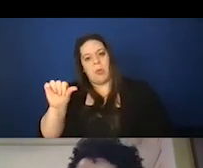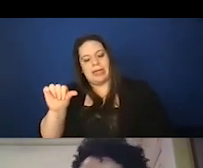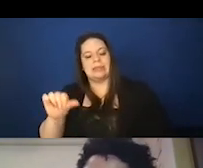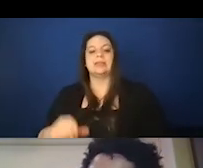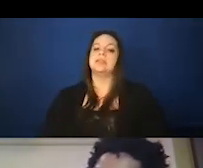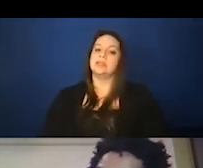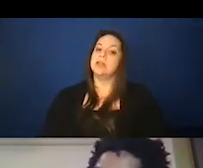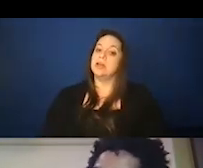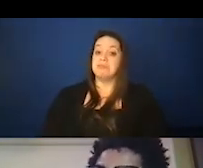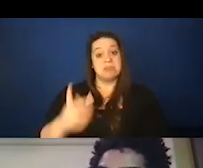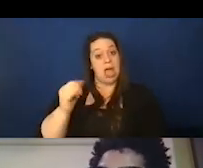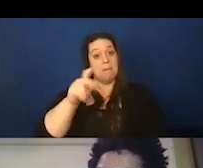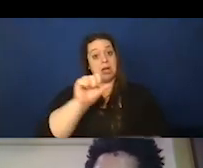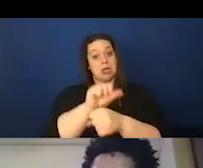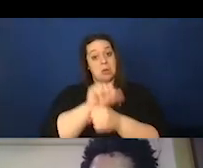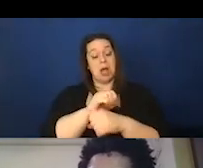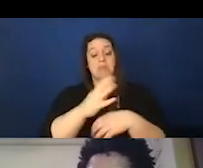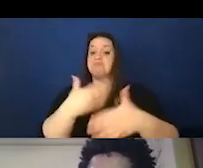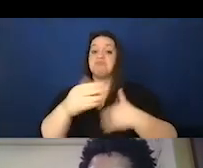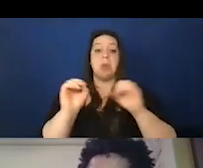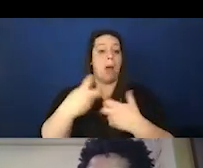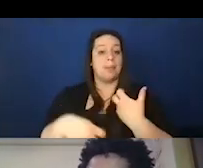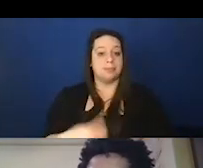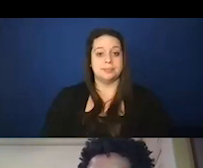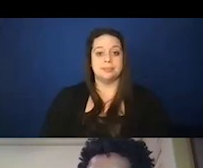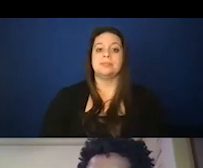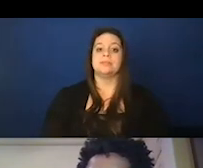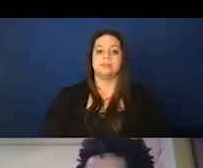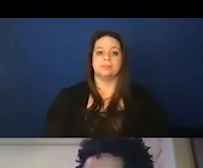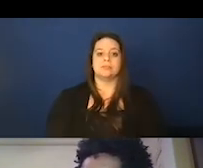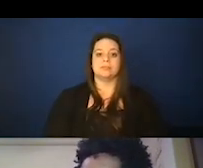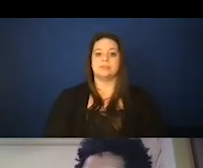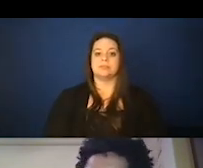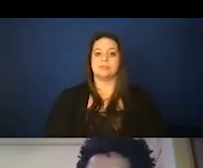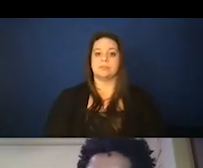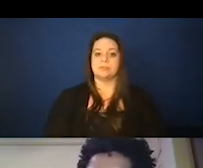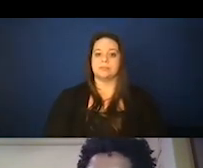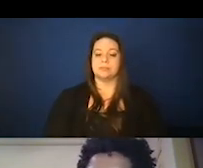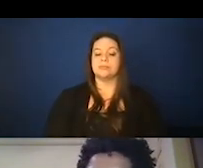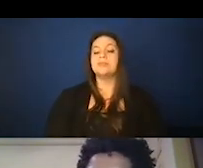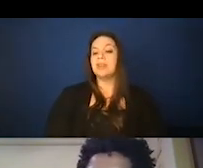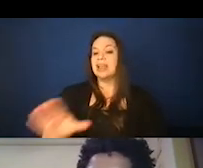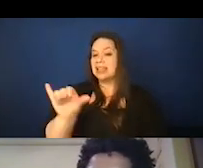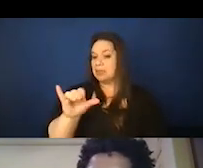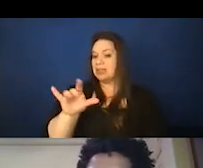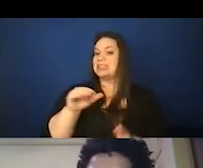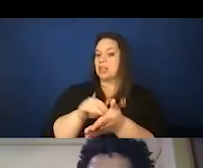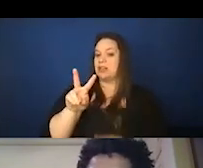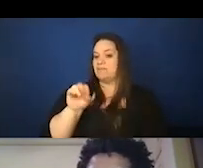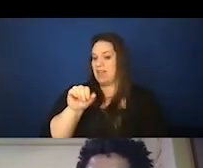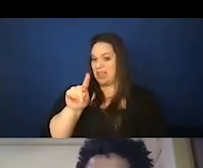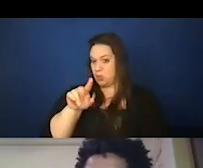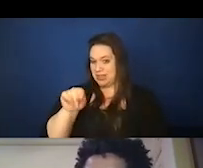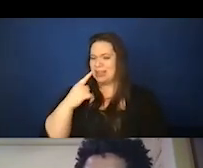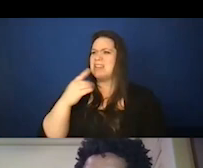problem, and she's gotten her vaccine. So generally, as Dr. Vasquez says, pre-existing conditions are the reason why you must